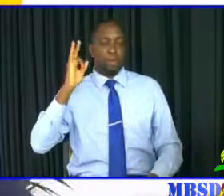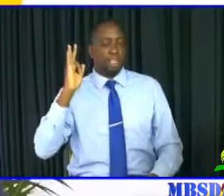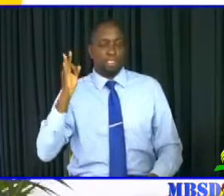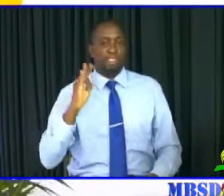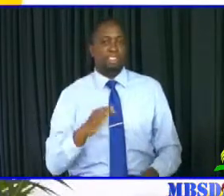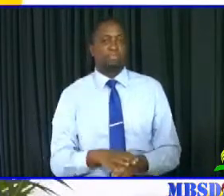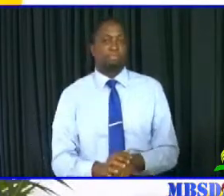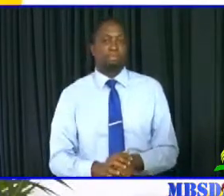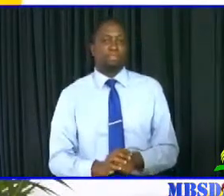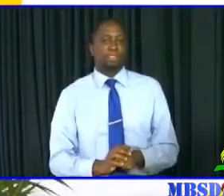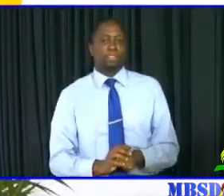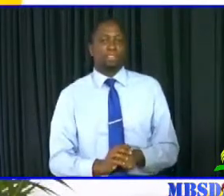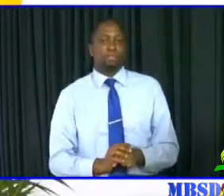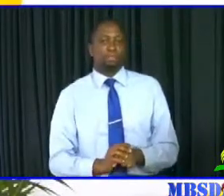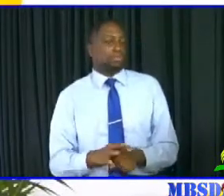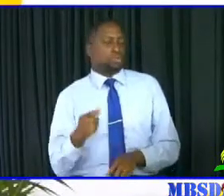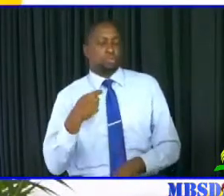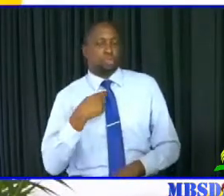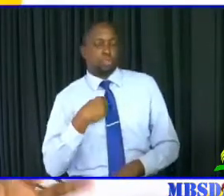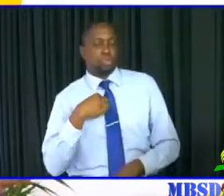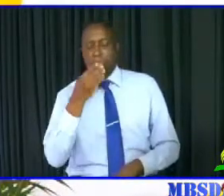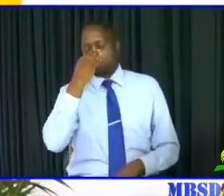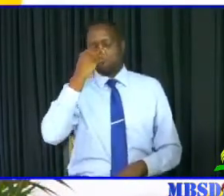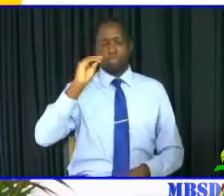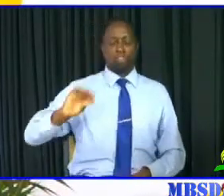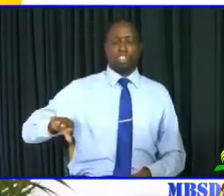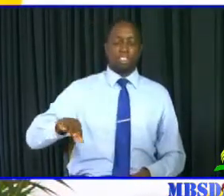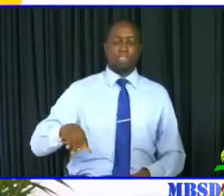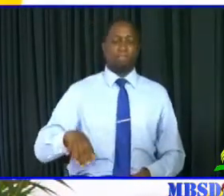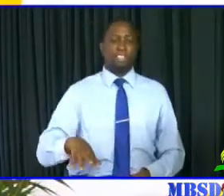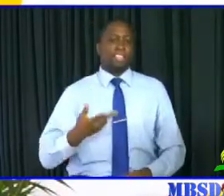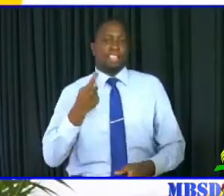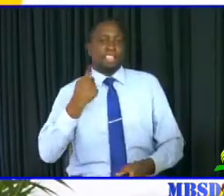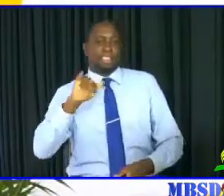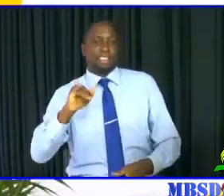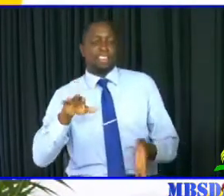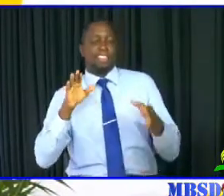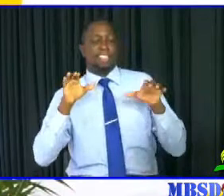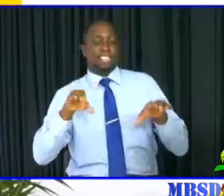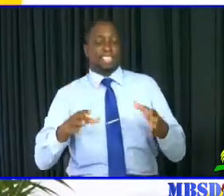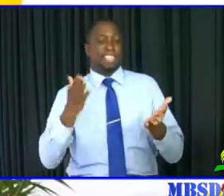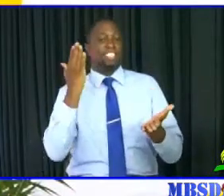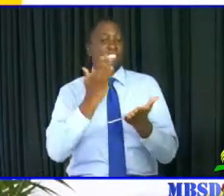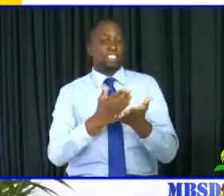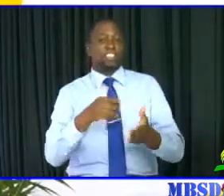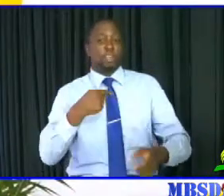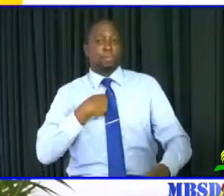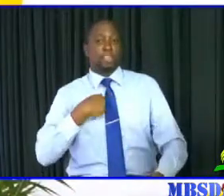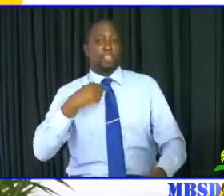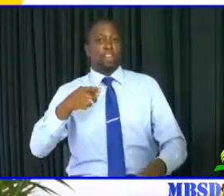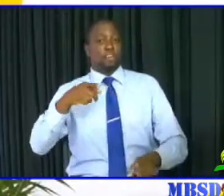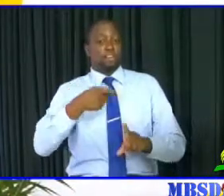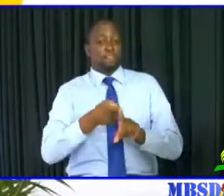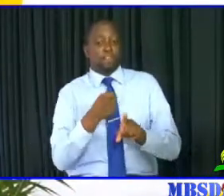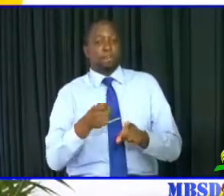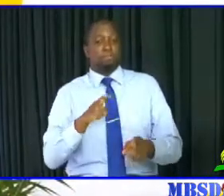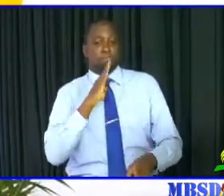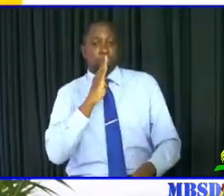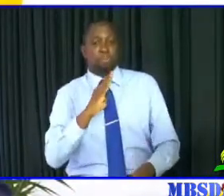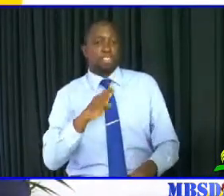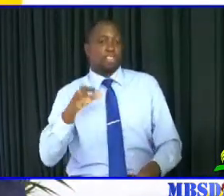nothing more about being a pastor. They could stop me from being a pastor. Yes. That's not my